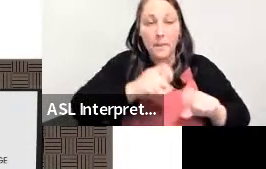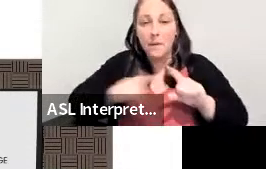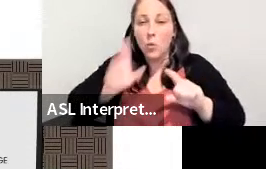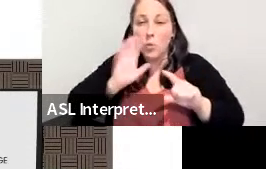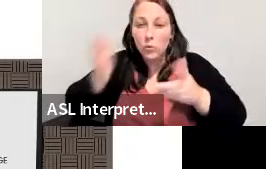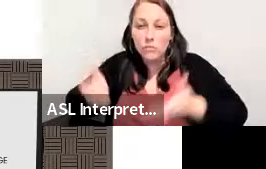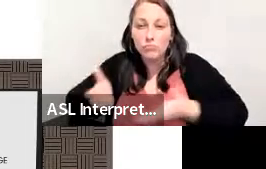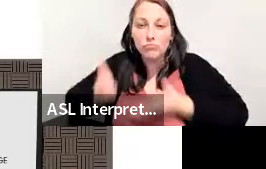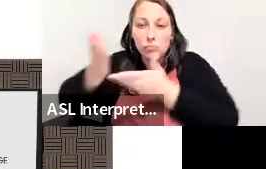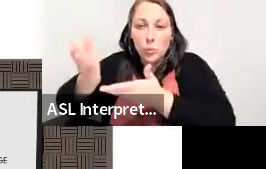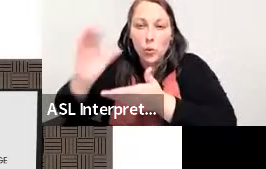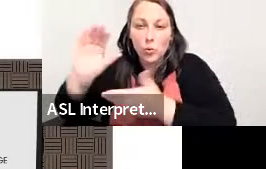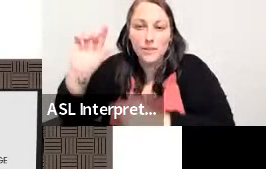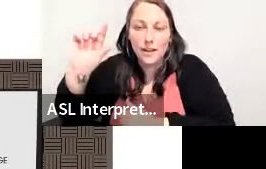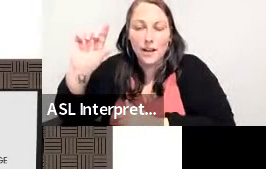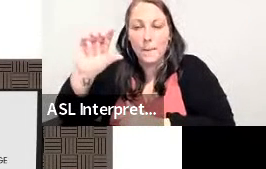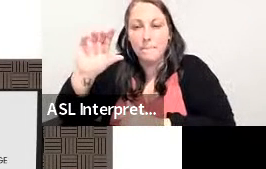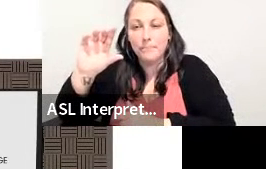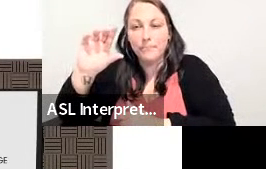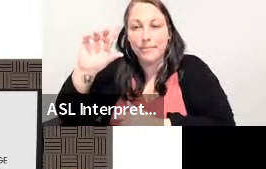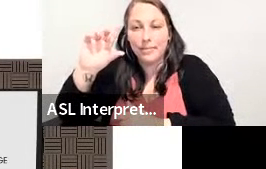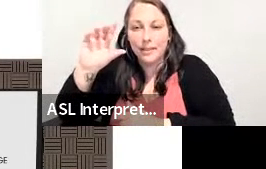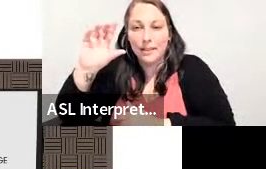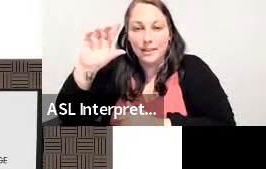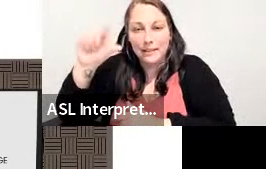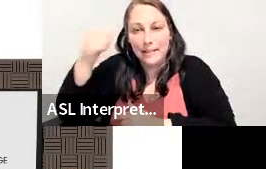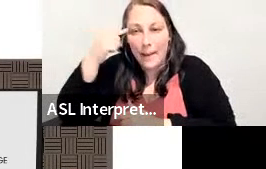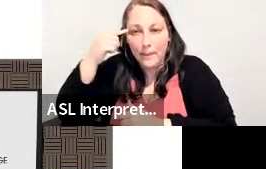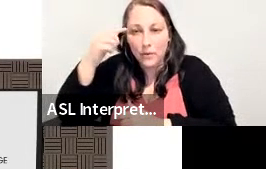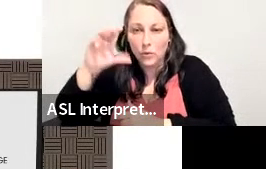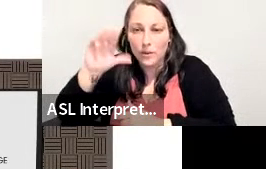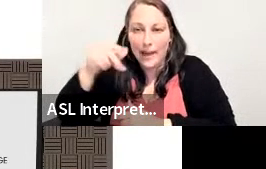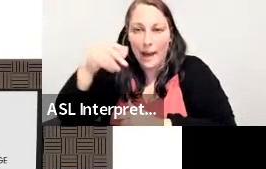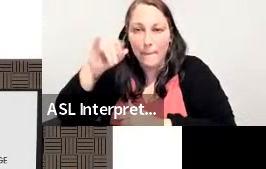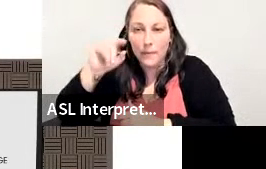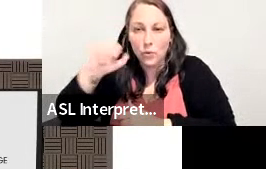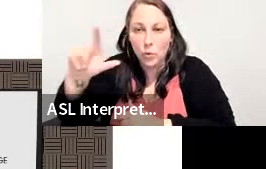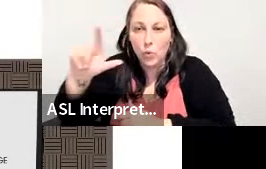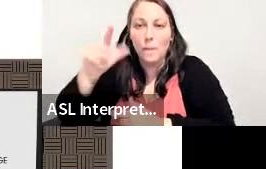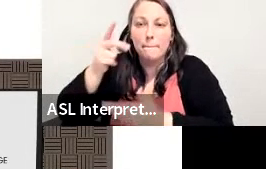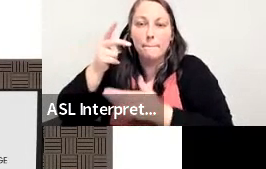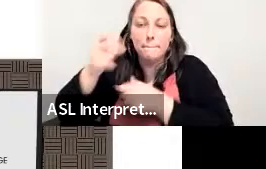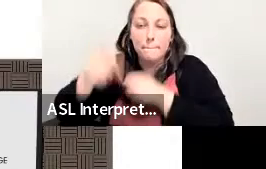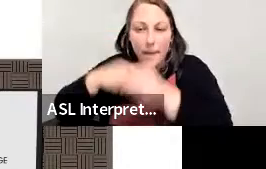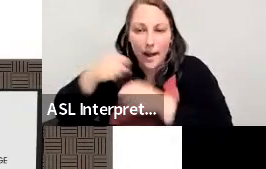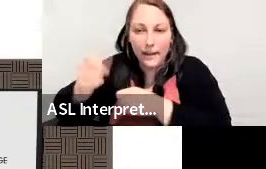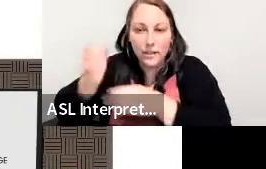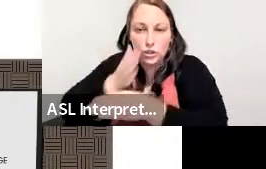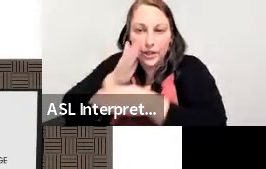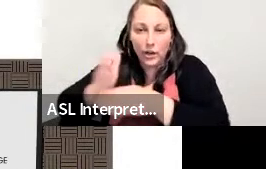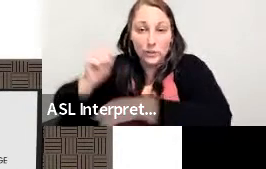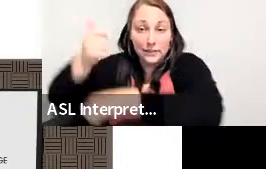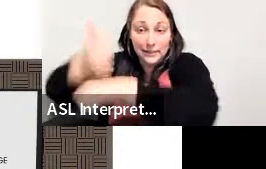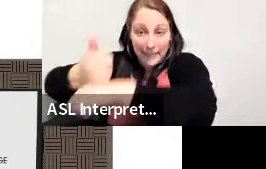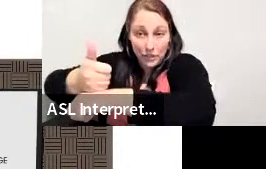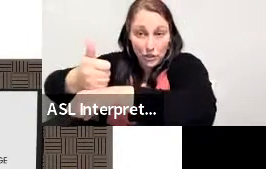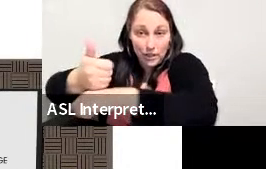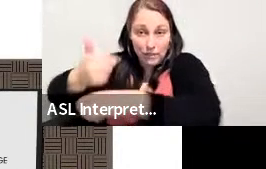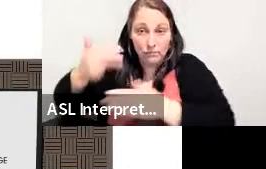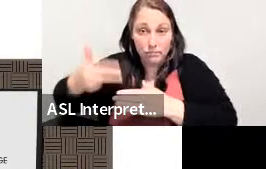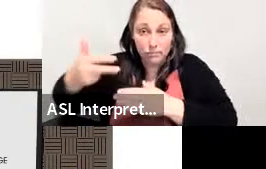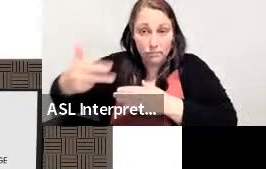south. So there will be a capital bike share station as part of the project, but just more central.